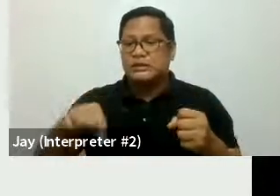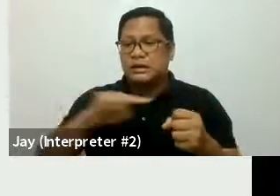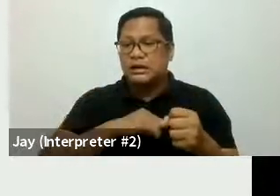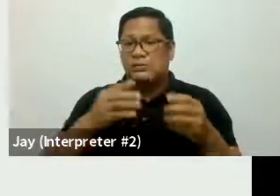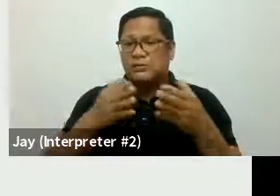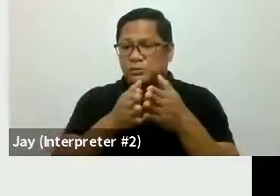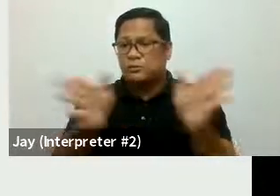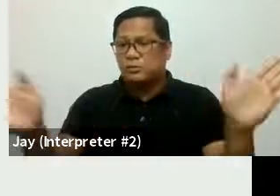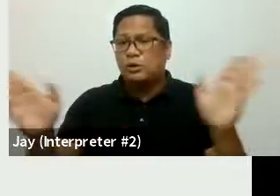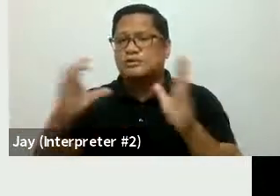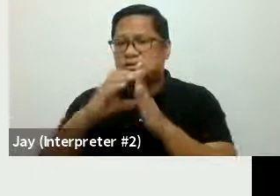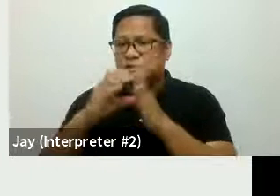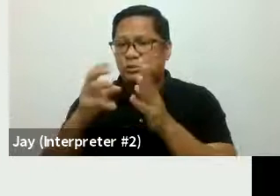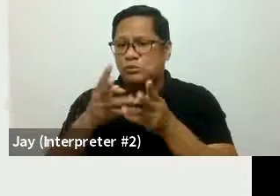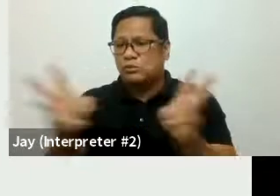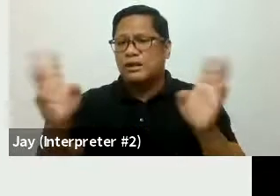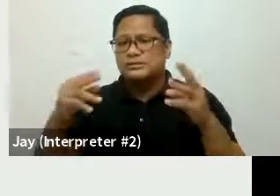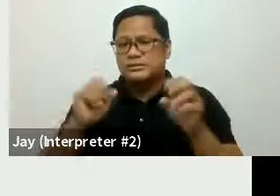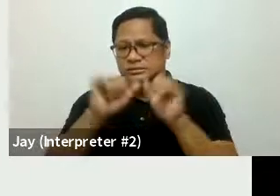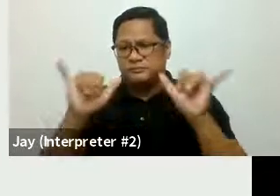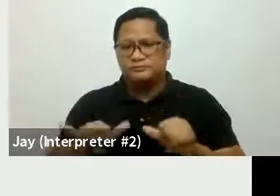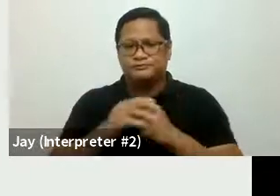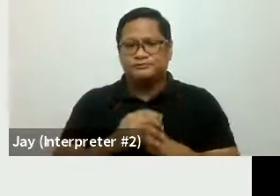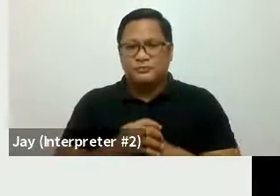city-wide health systems.